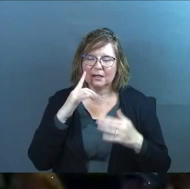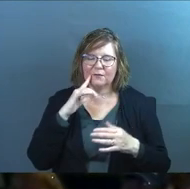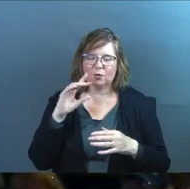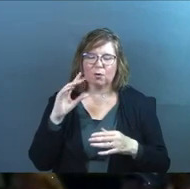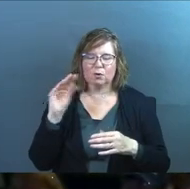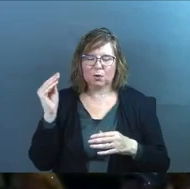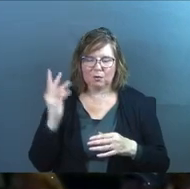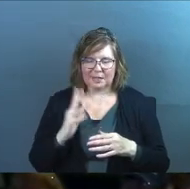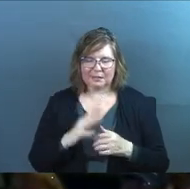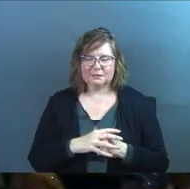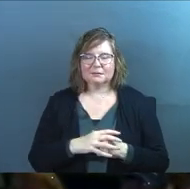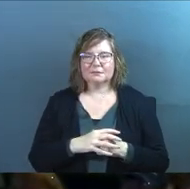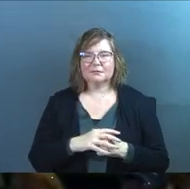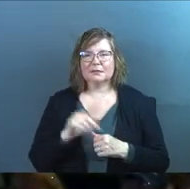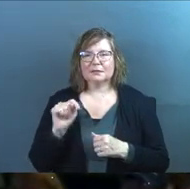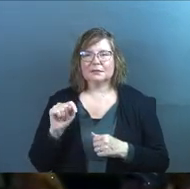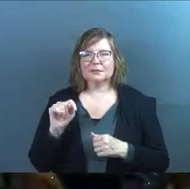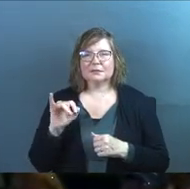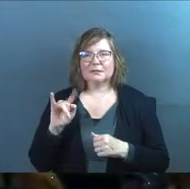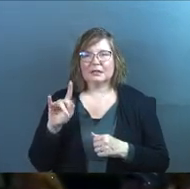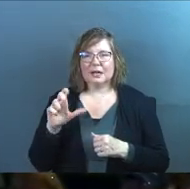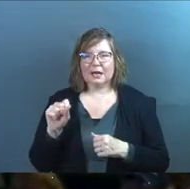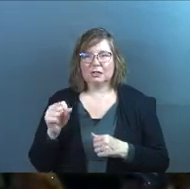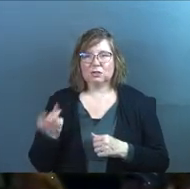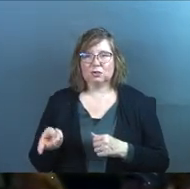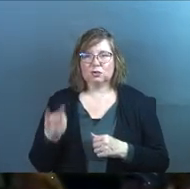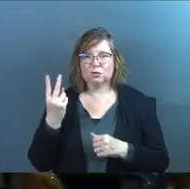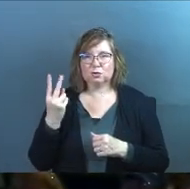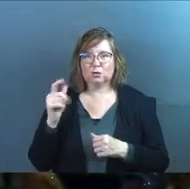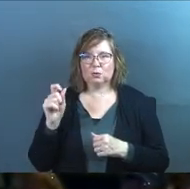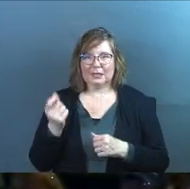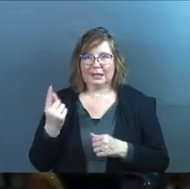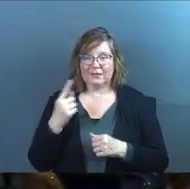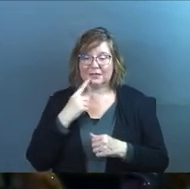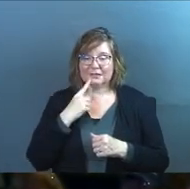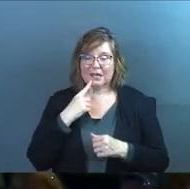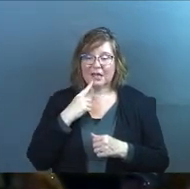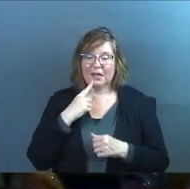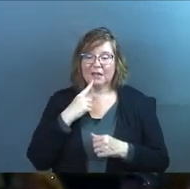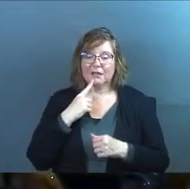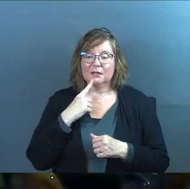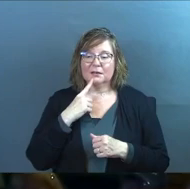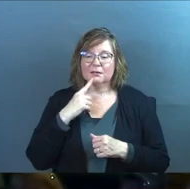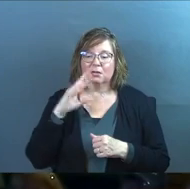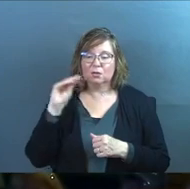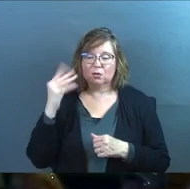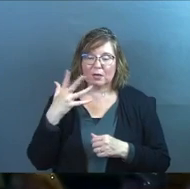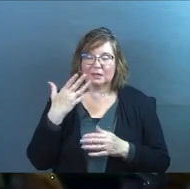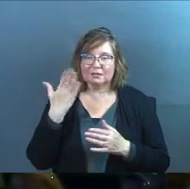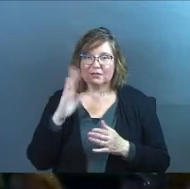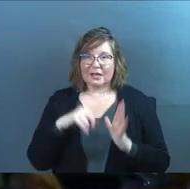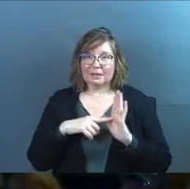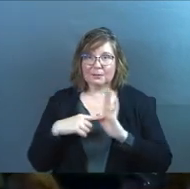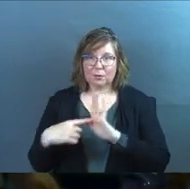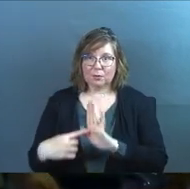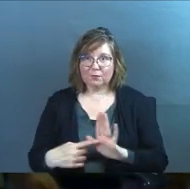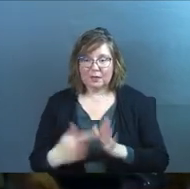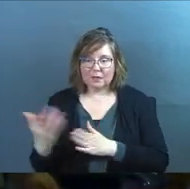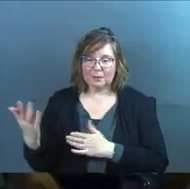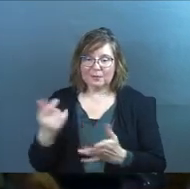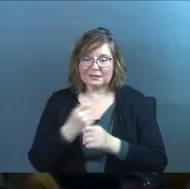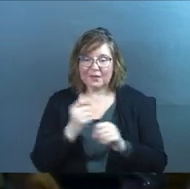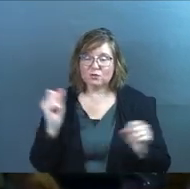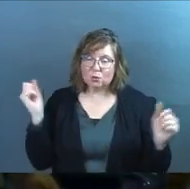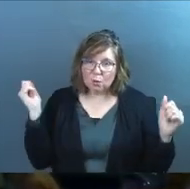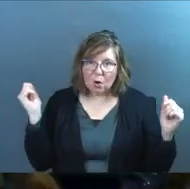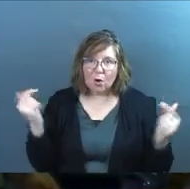for your grace. Titus 2:11 says, for the grace of God has been revealed, bringing salvation to all people.